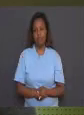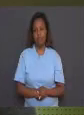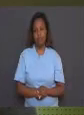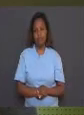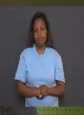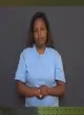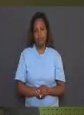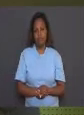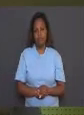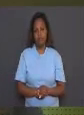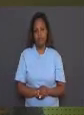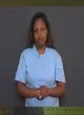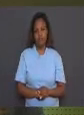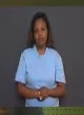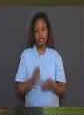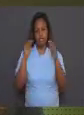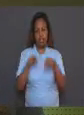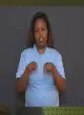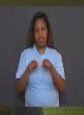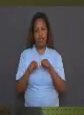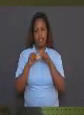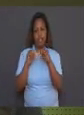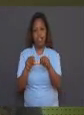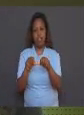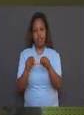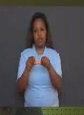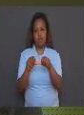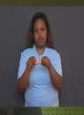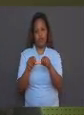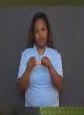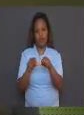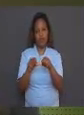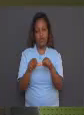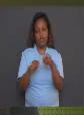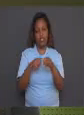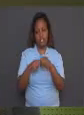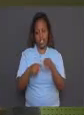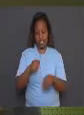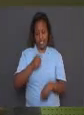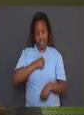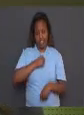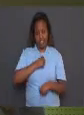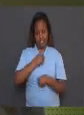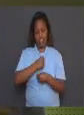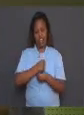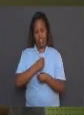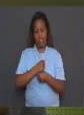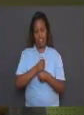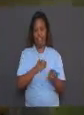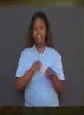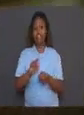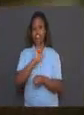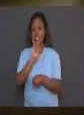Today, we will continue to think about our role as